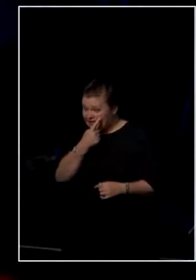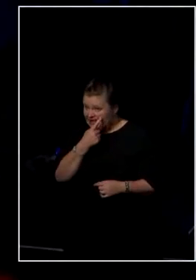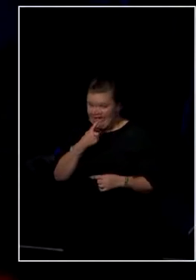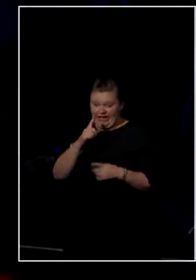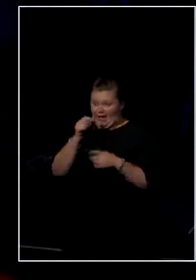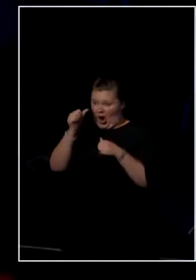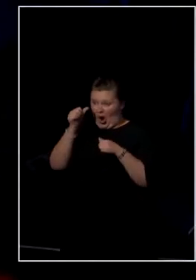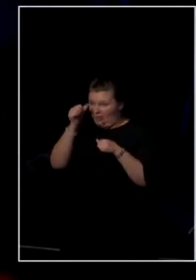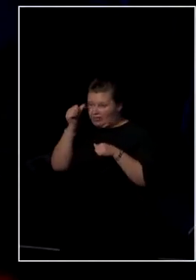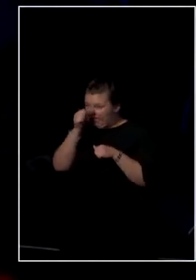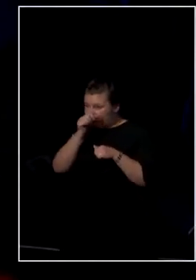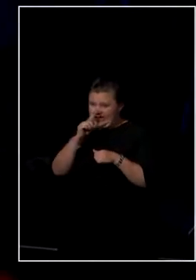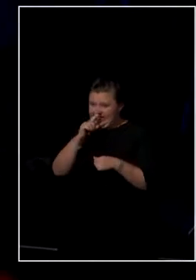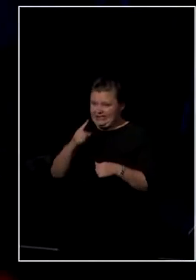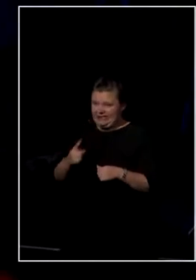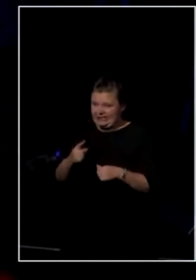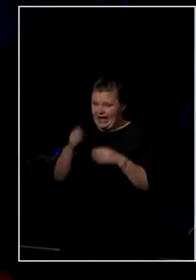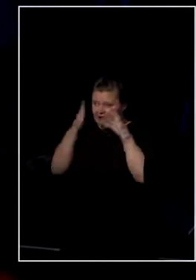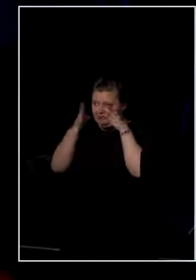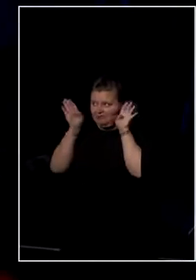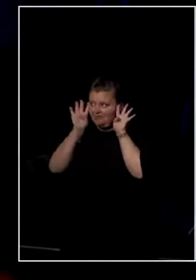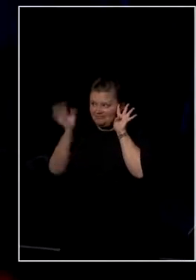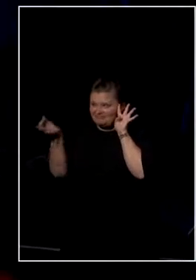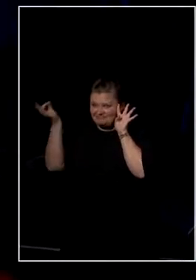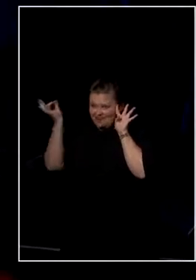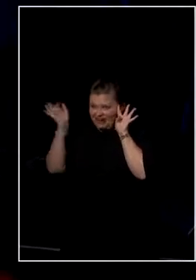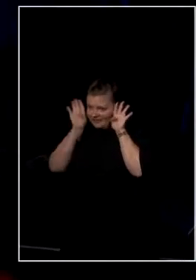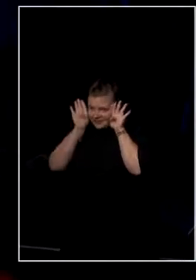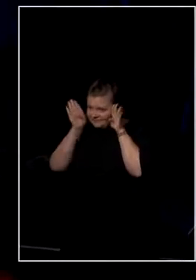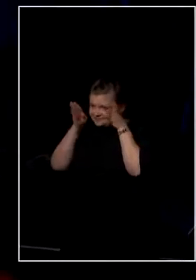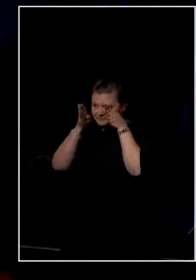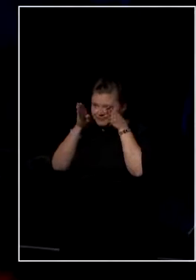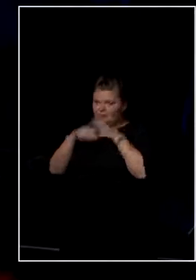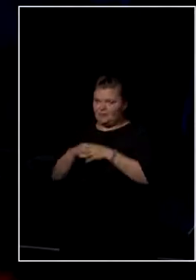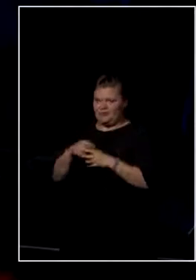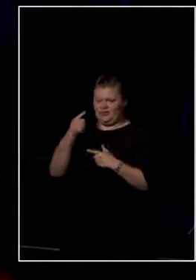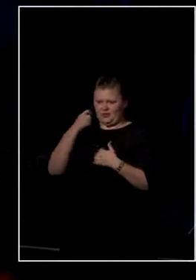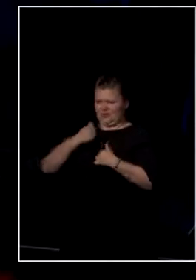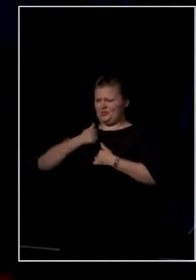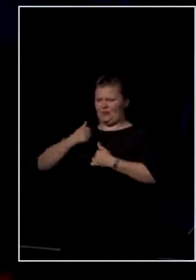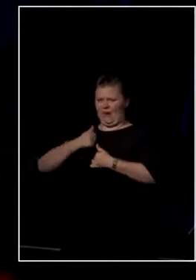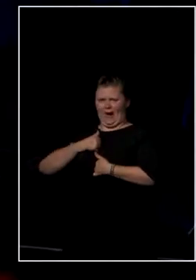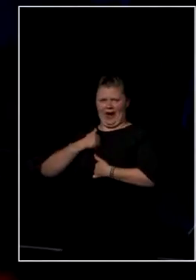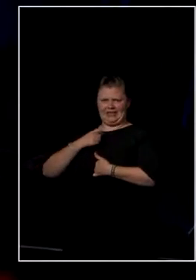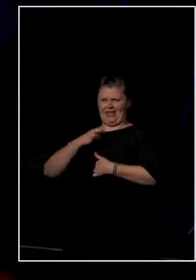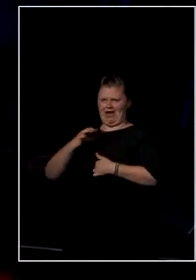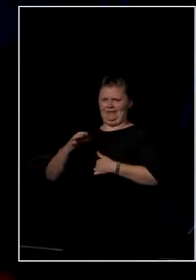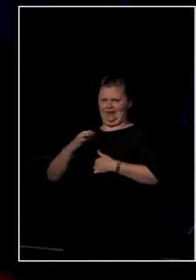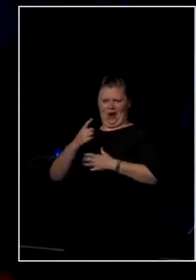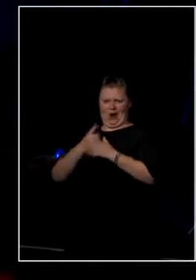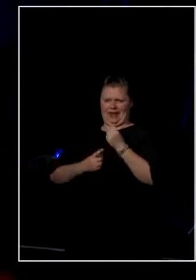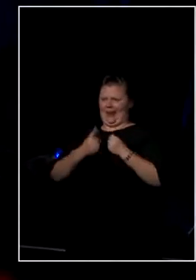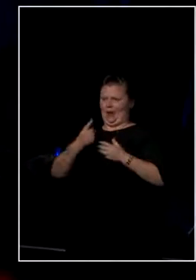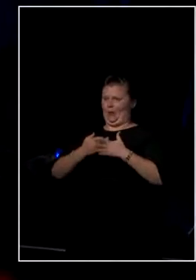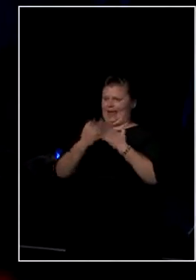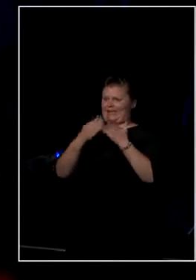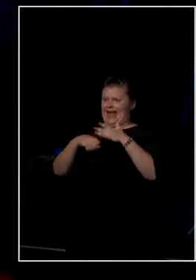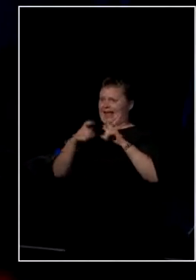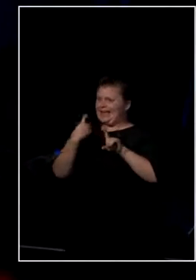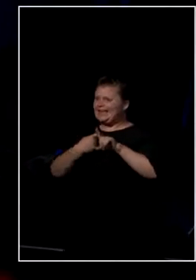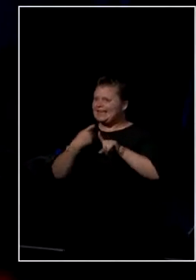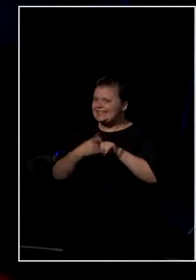inoperable cataracts and no peripheral vision. So do you think it's any surprise I didn't last more than a day in a kitchen